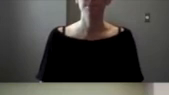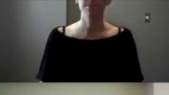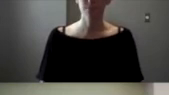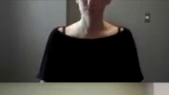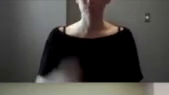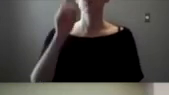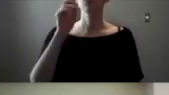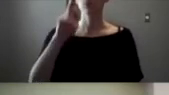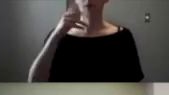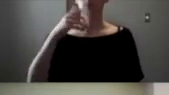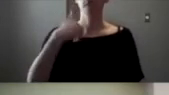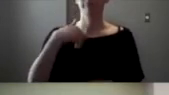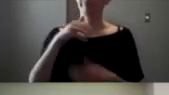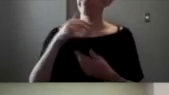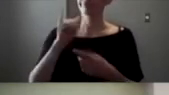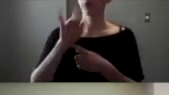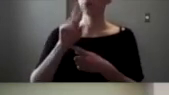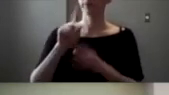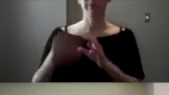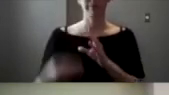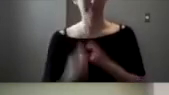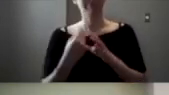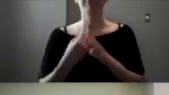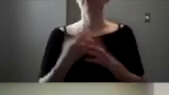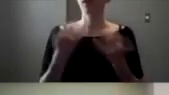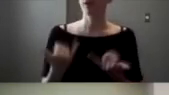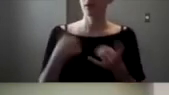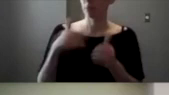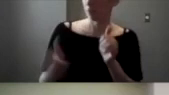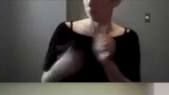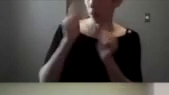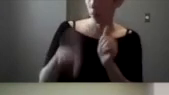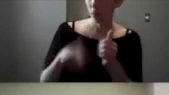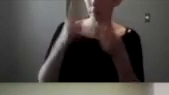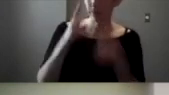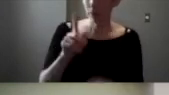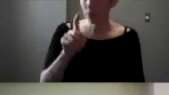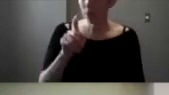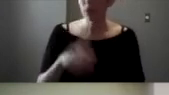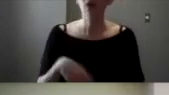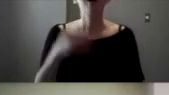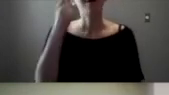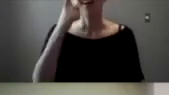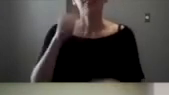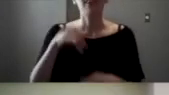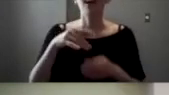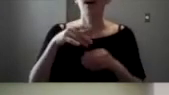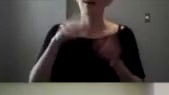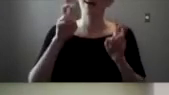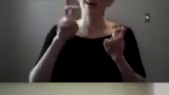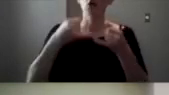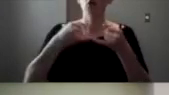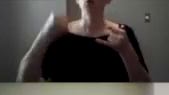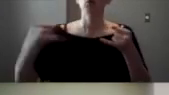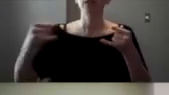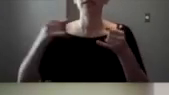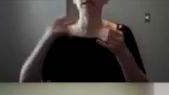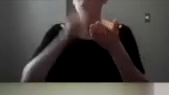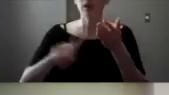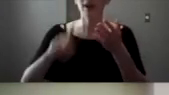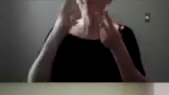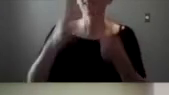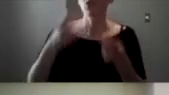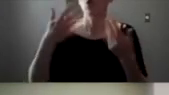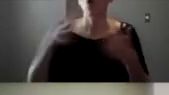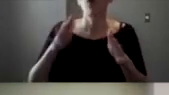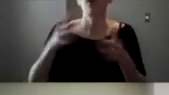visit? Well, what used to be called a string check visit was considered to be optional even before the public health emergency. And the U.S. selected